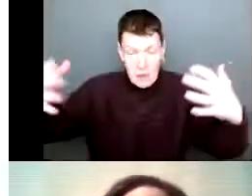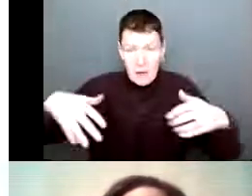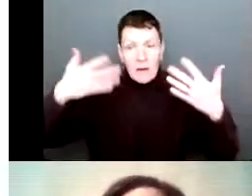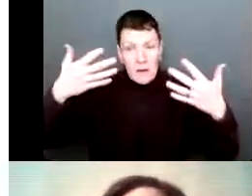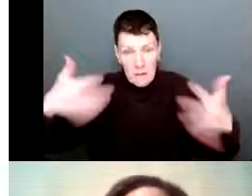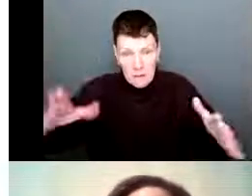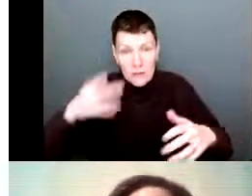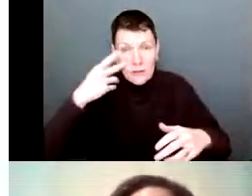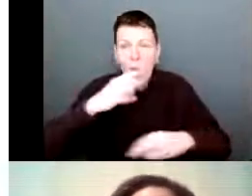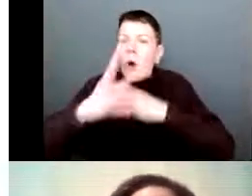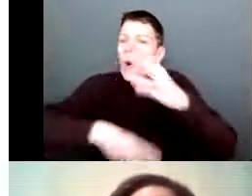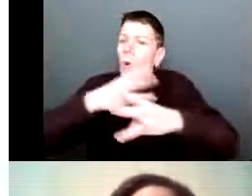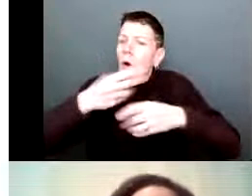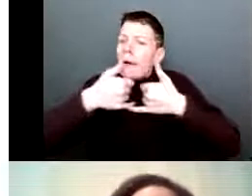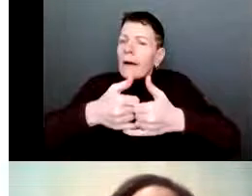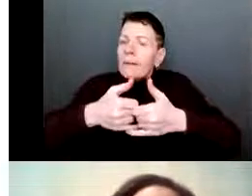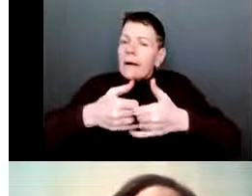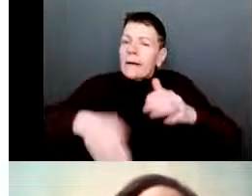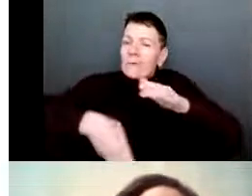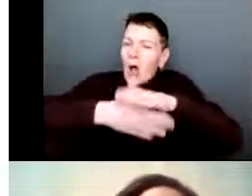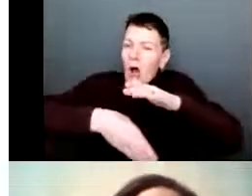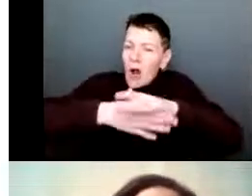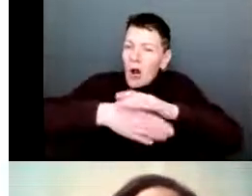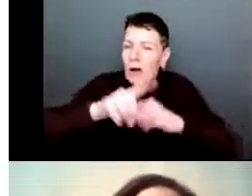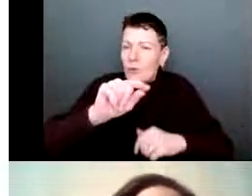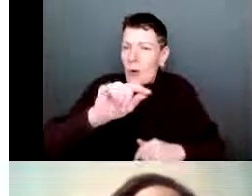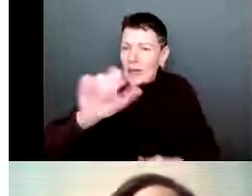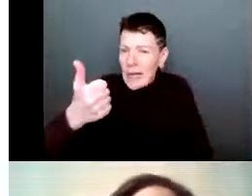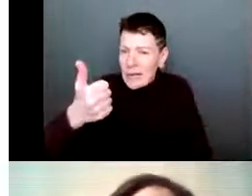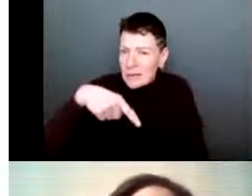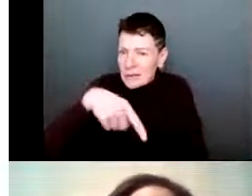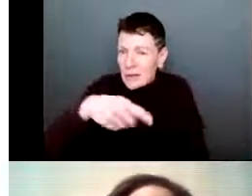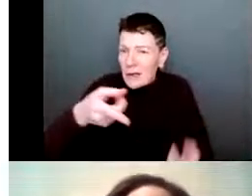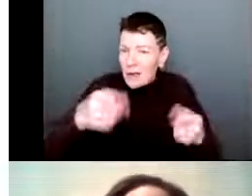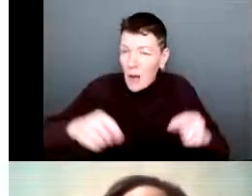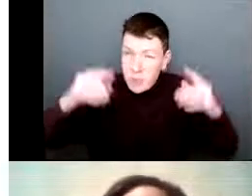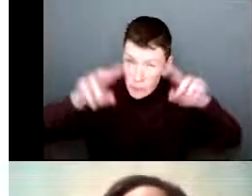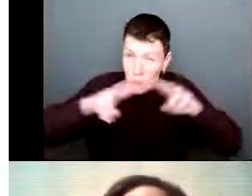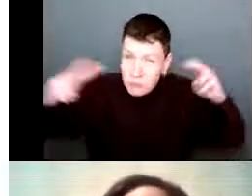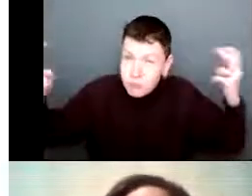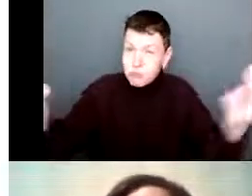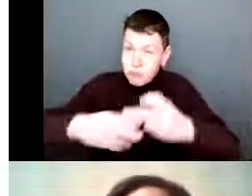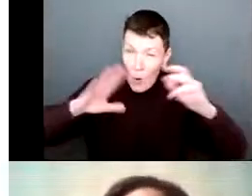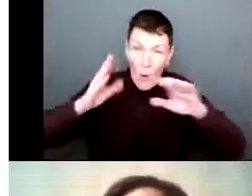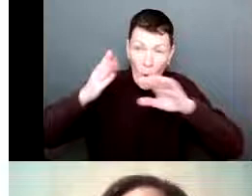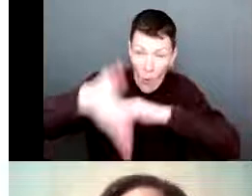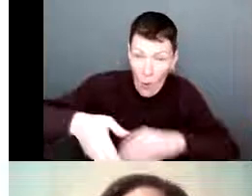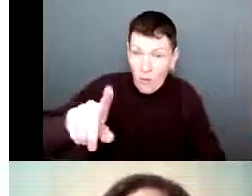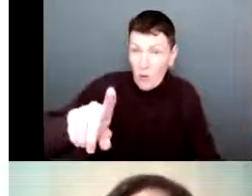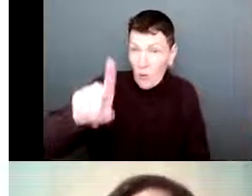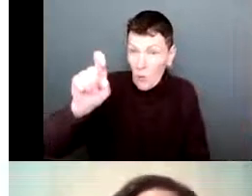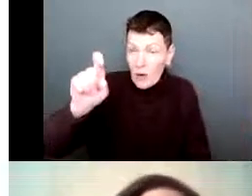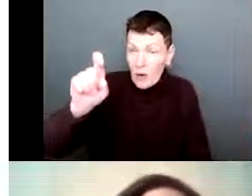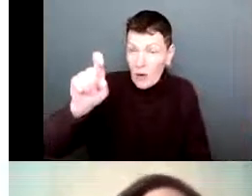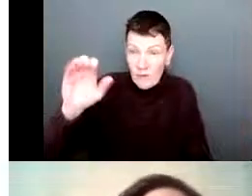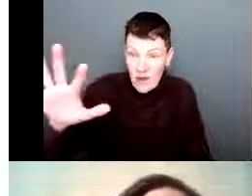Cup of Football in 2010, where the noise in the stadiums went to more than 100.5